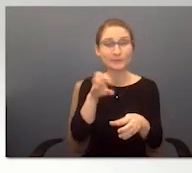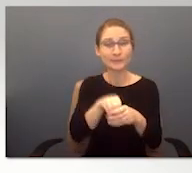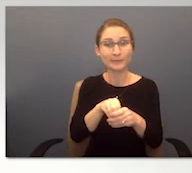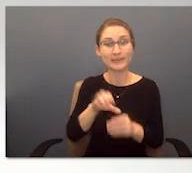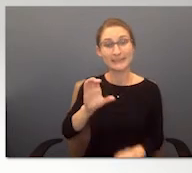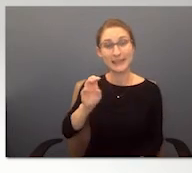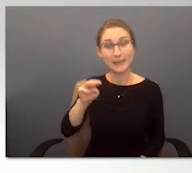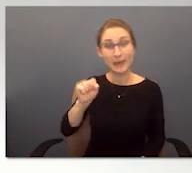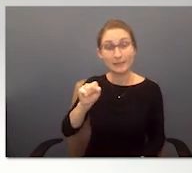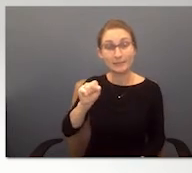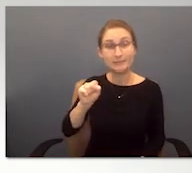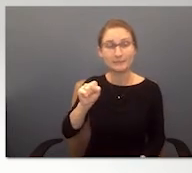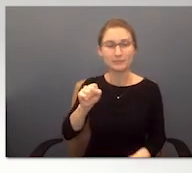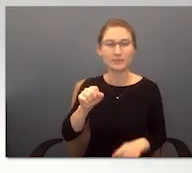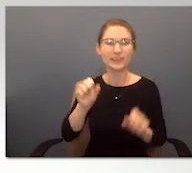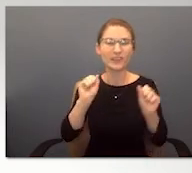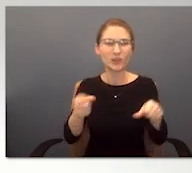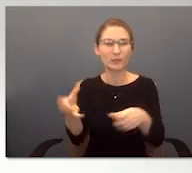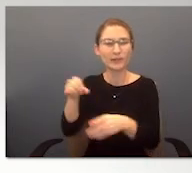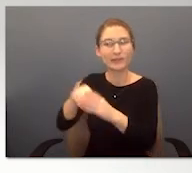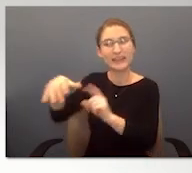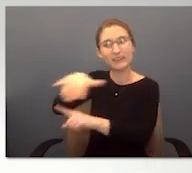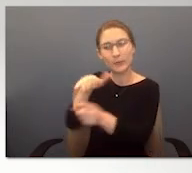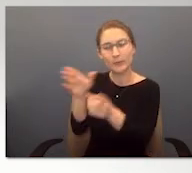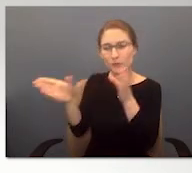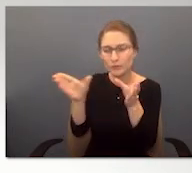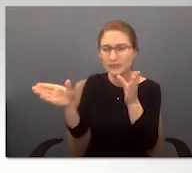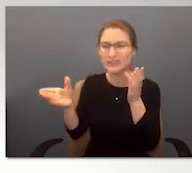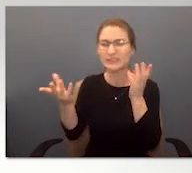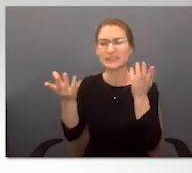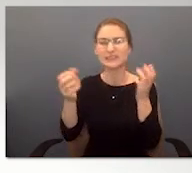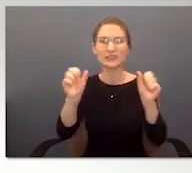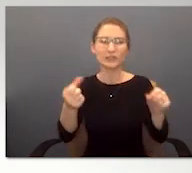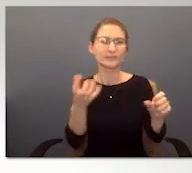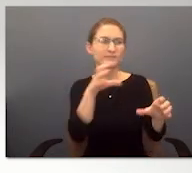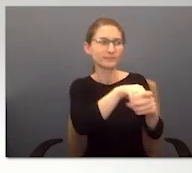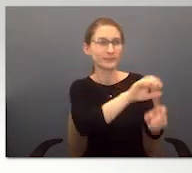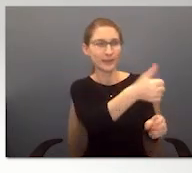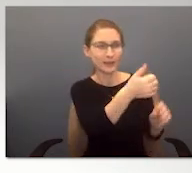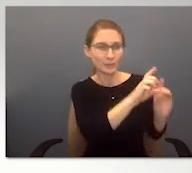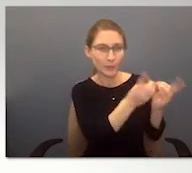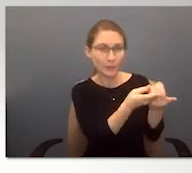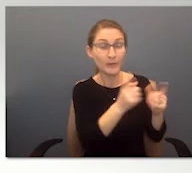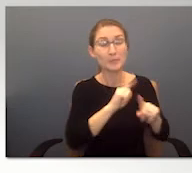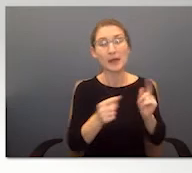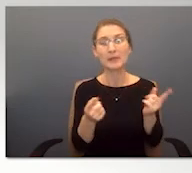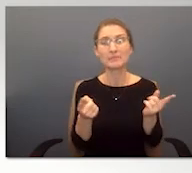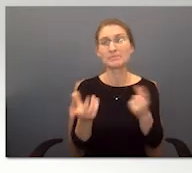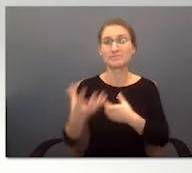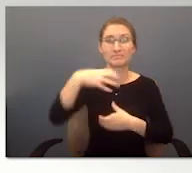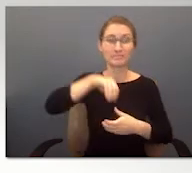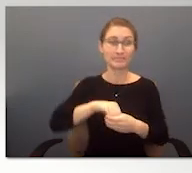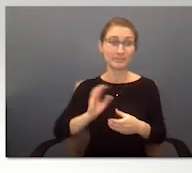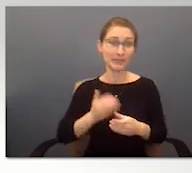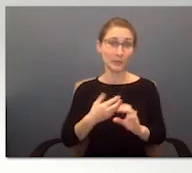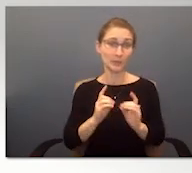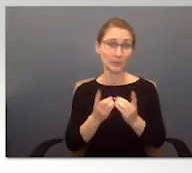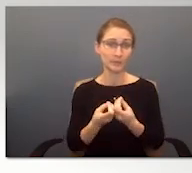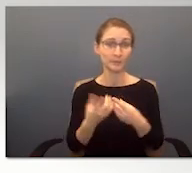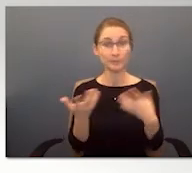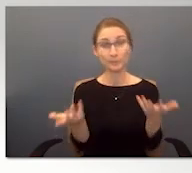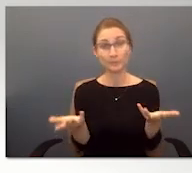be in injury prevention or in environmental services, environmental protection. It's with us, and so we administer